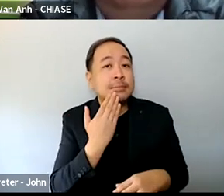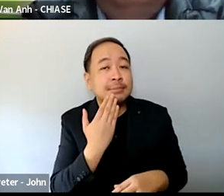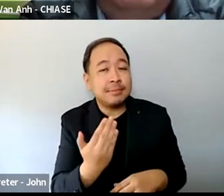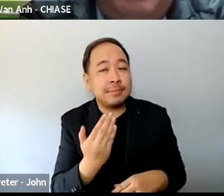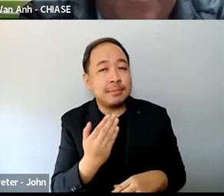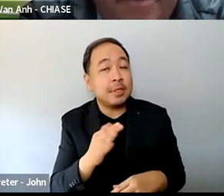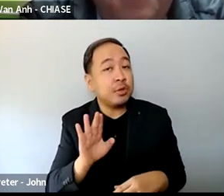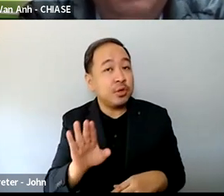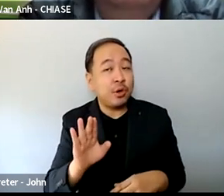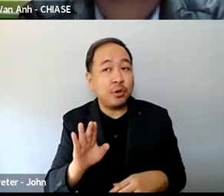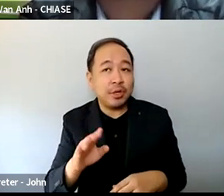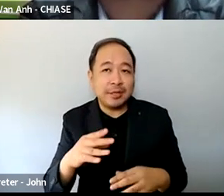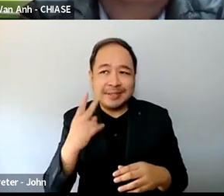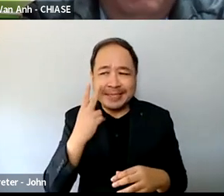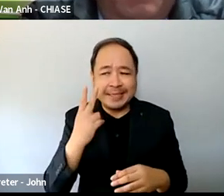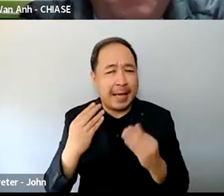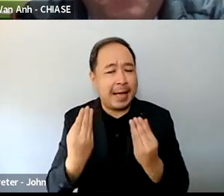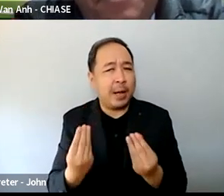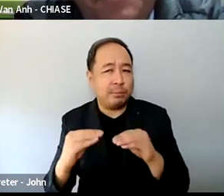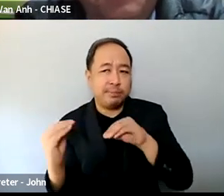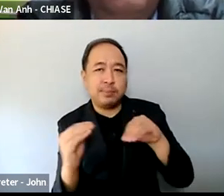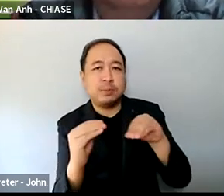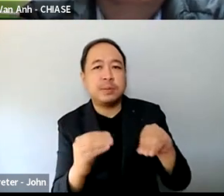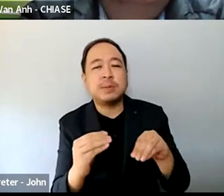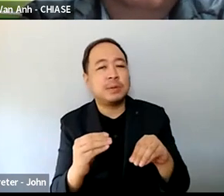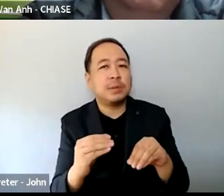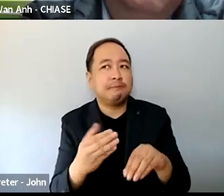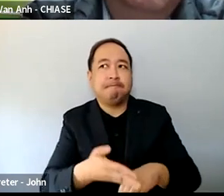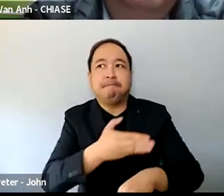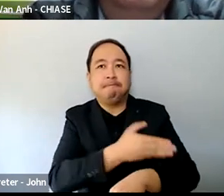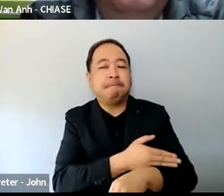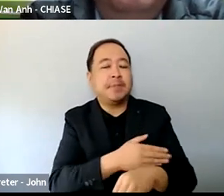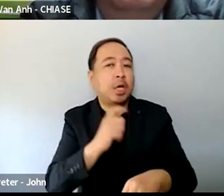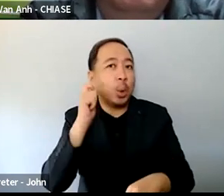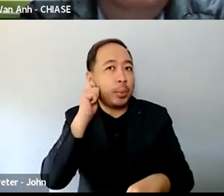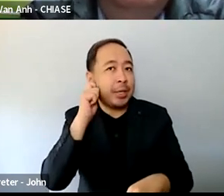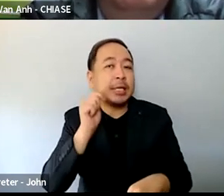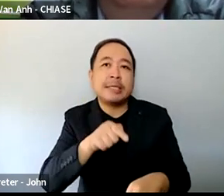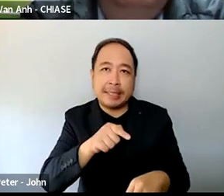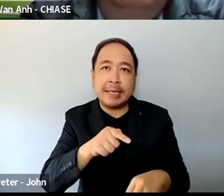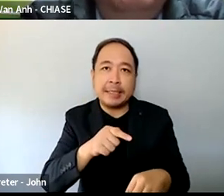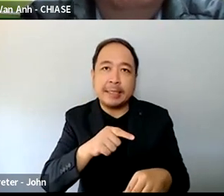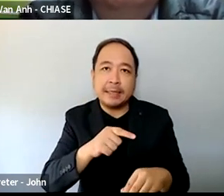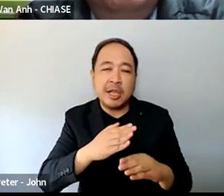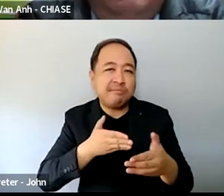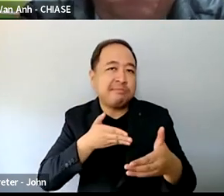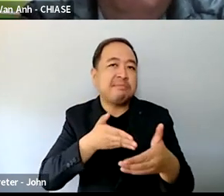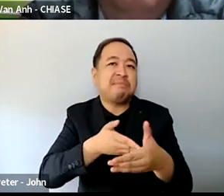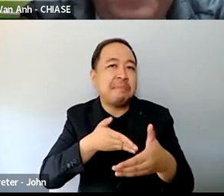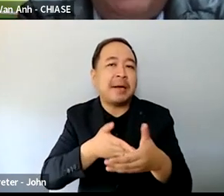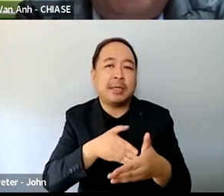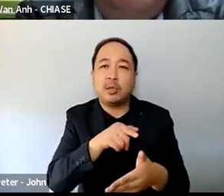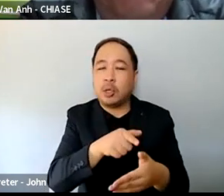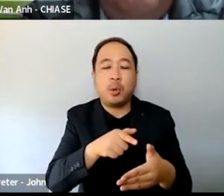about the capacity building, their participation, this work is also impacting the participation. But thank you very much for sharing